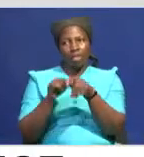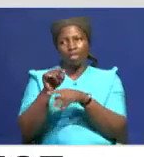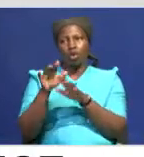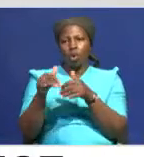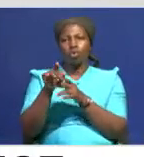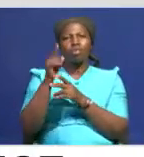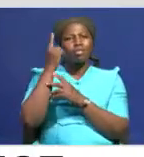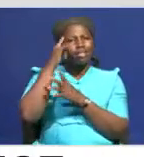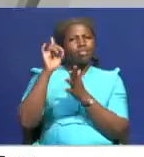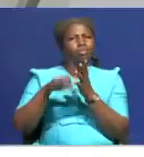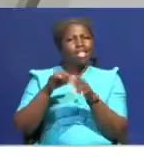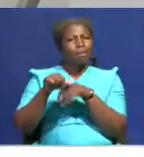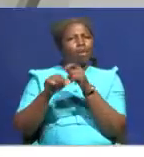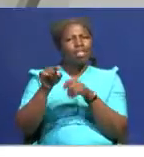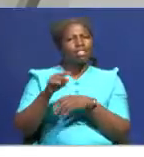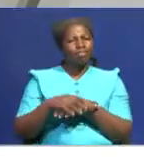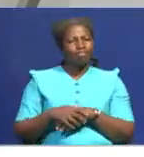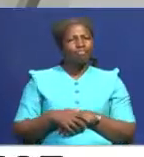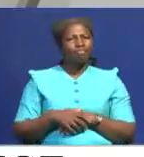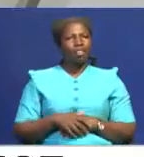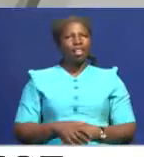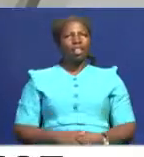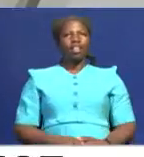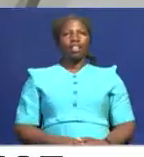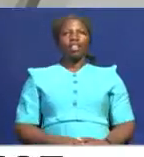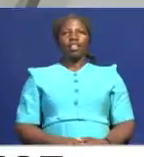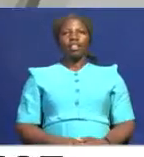take in regards to this? Oh, I would say